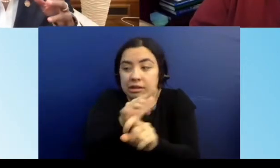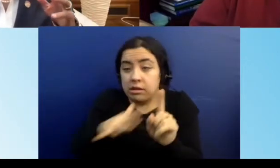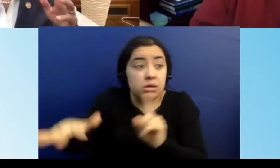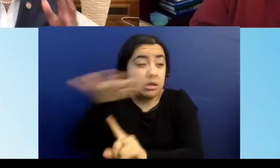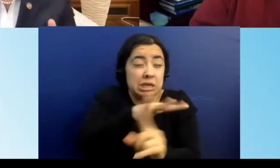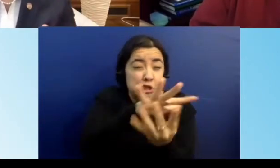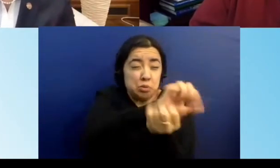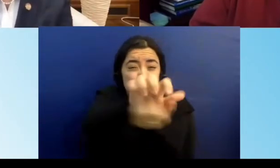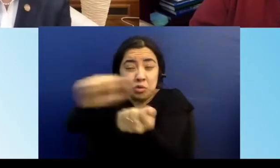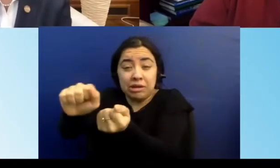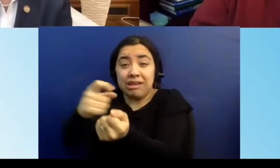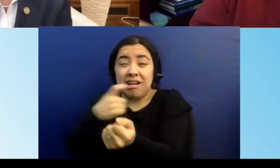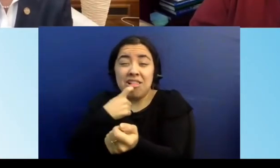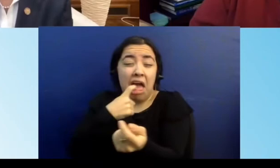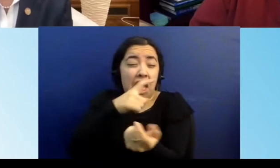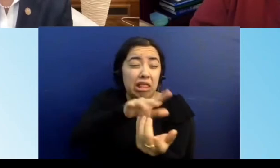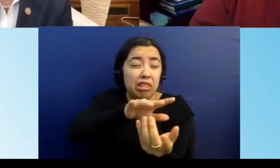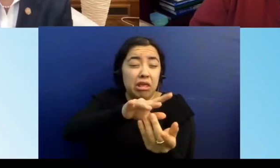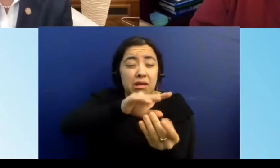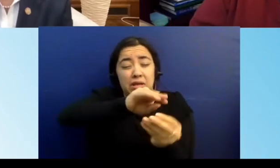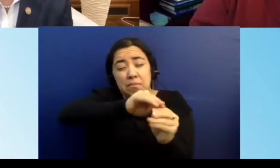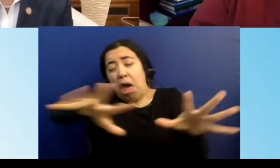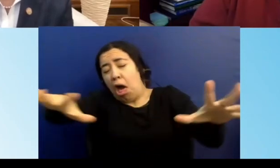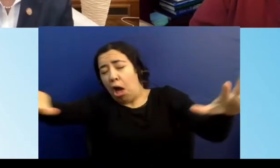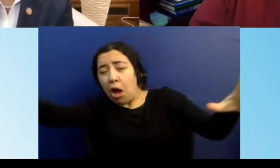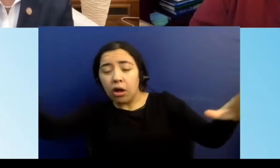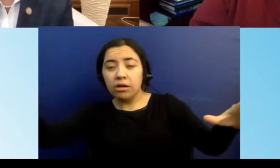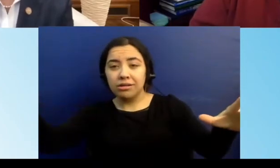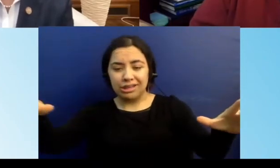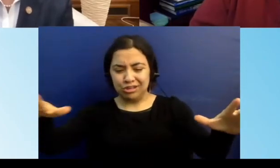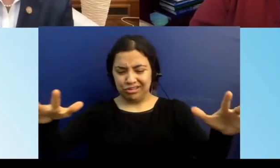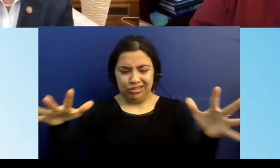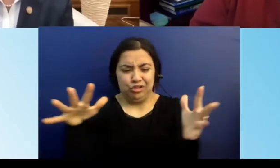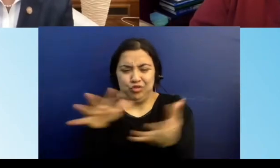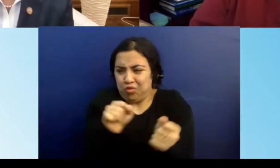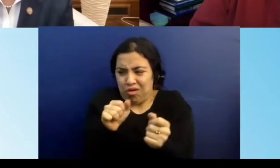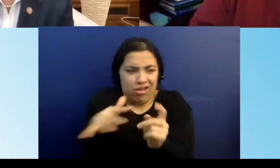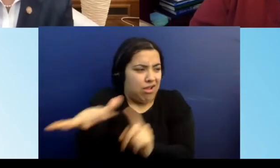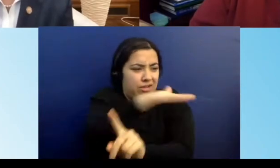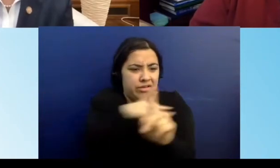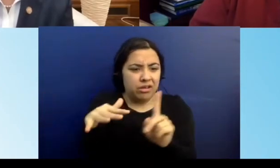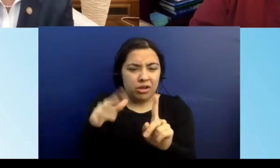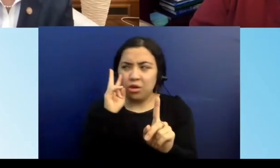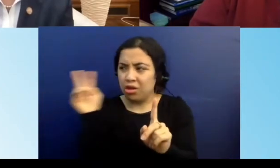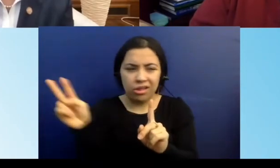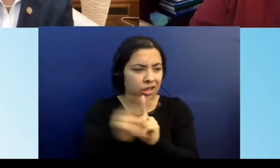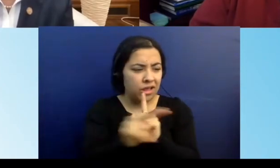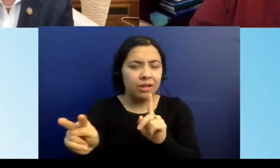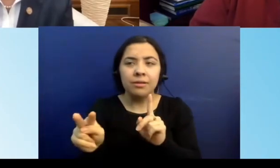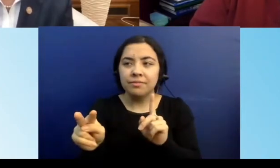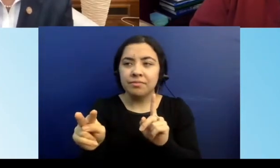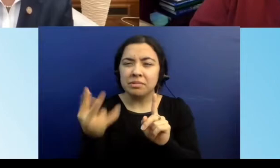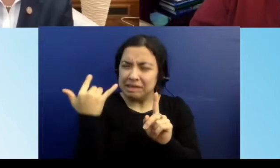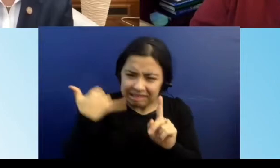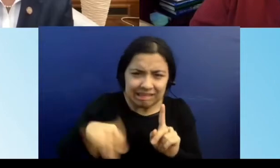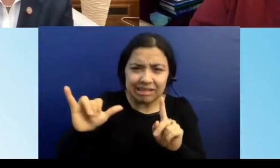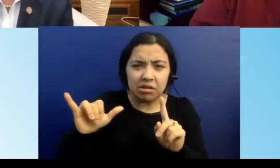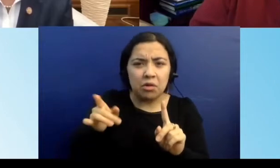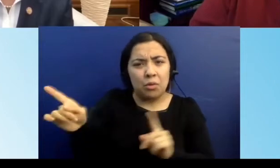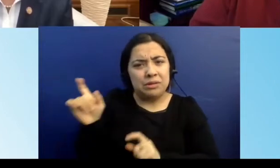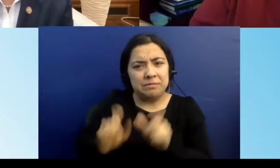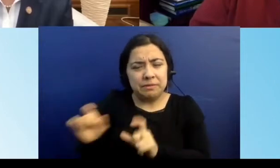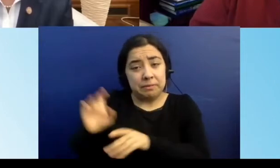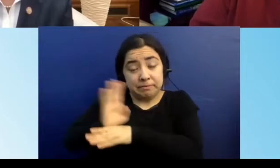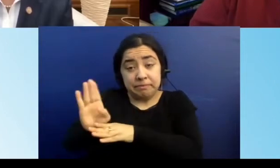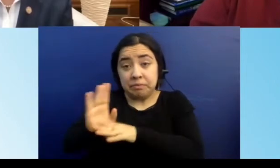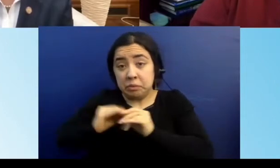glass, everything shattered all around you, but yet those individuals, men and women,